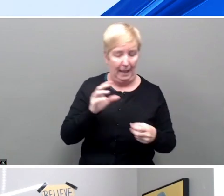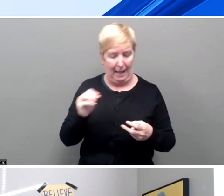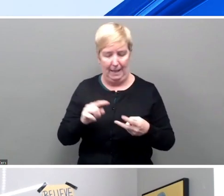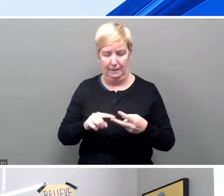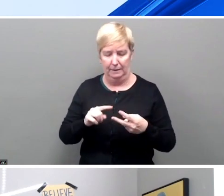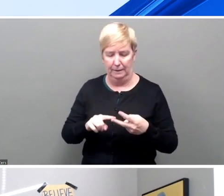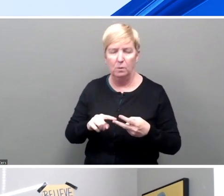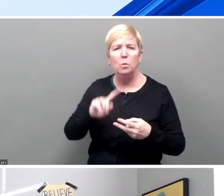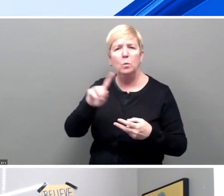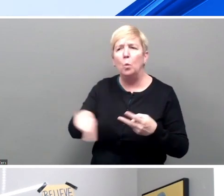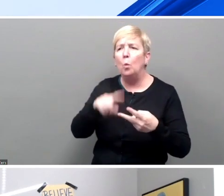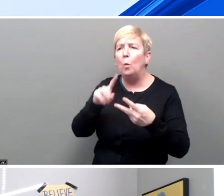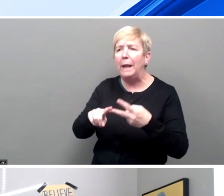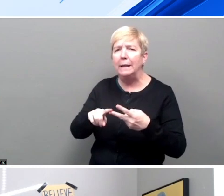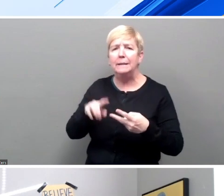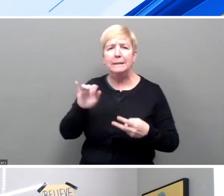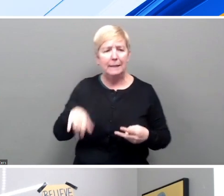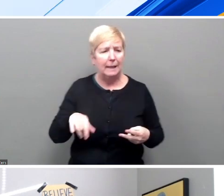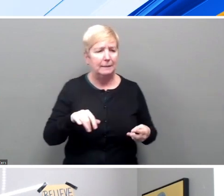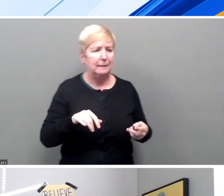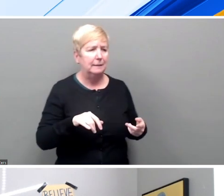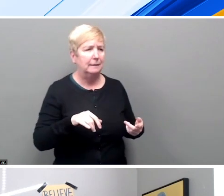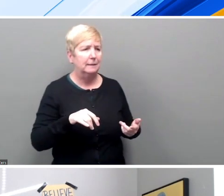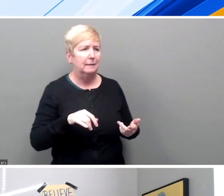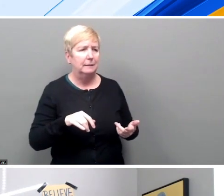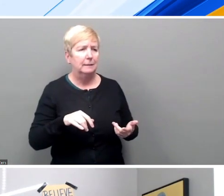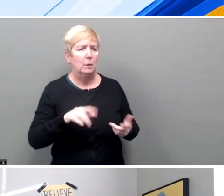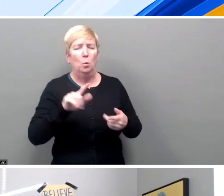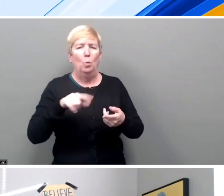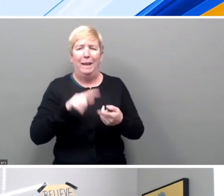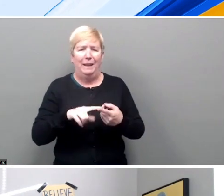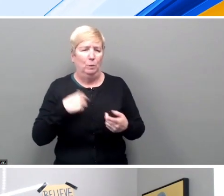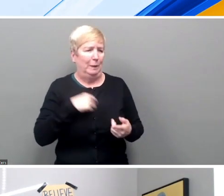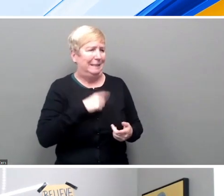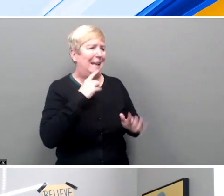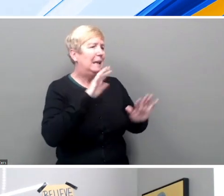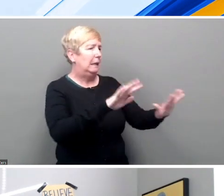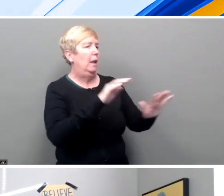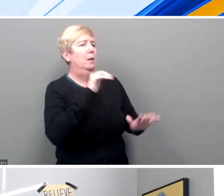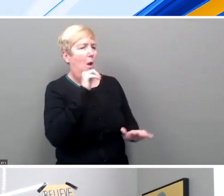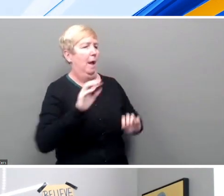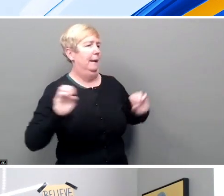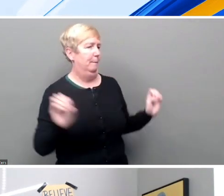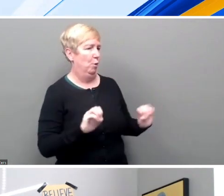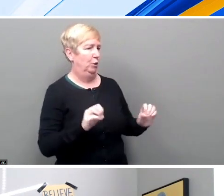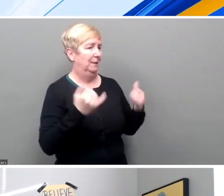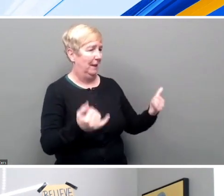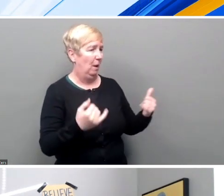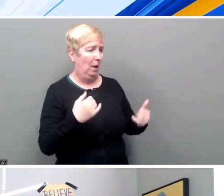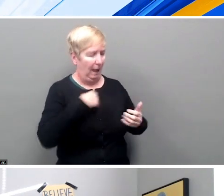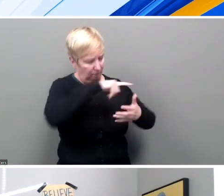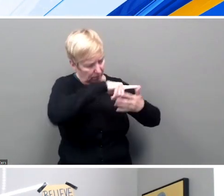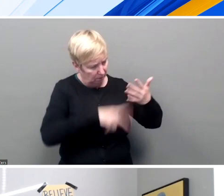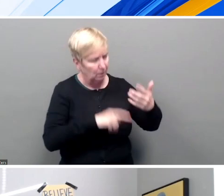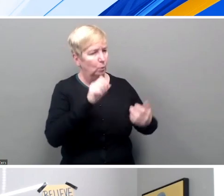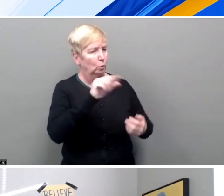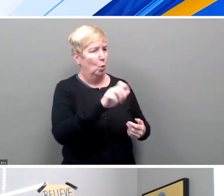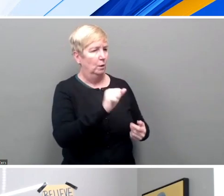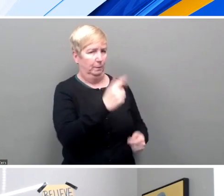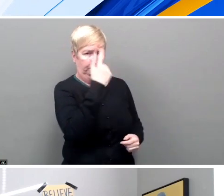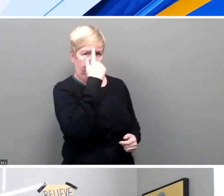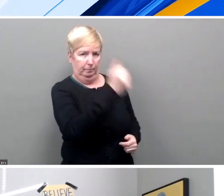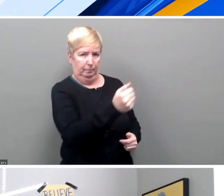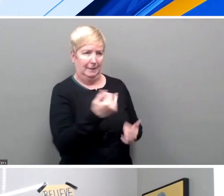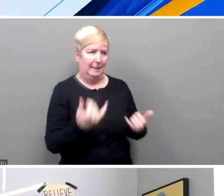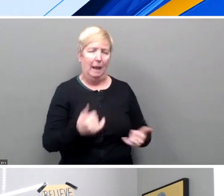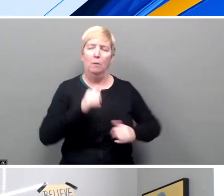this no longer a public emergency when we have the tools that we need to fight against this? Thank you. Yeah, let's